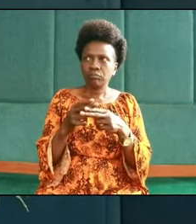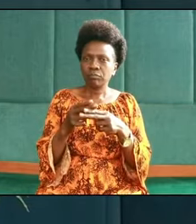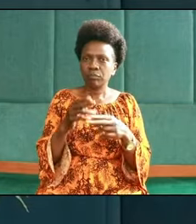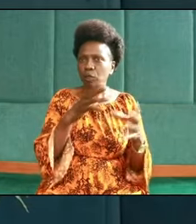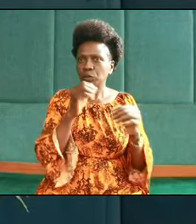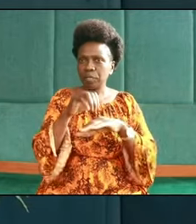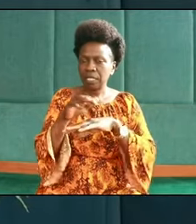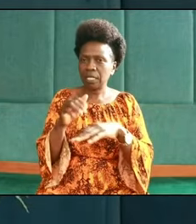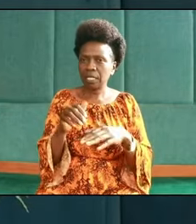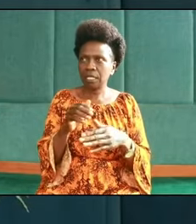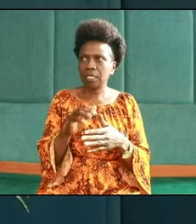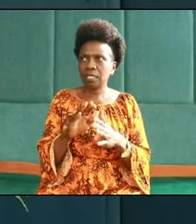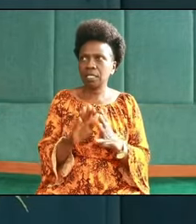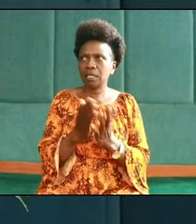somewhere.